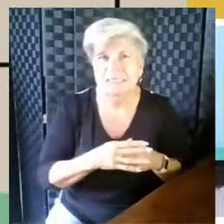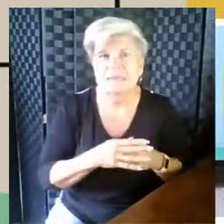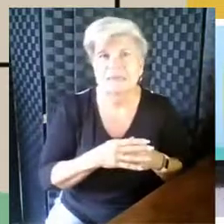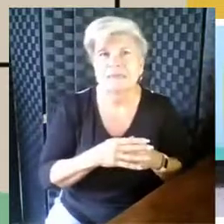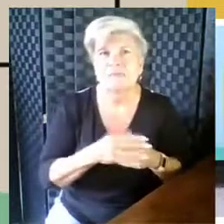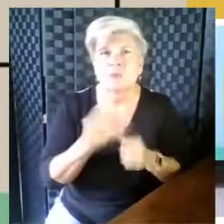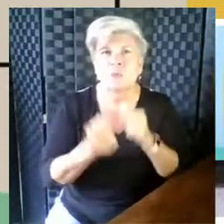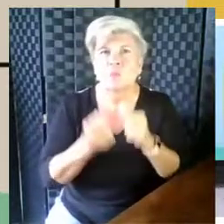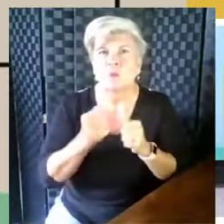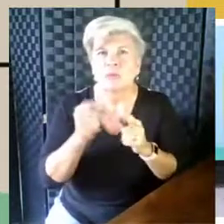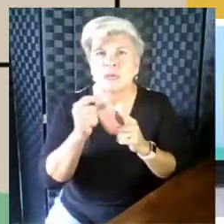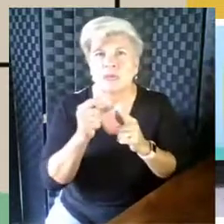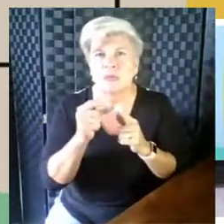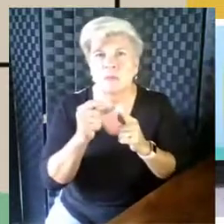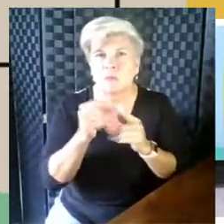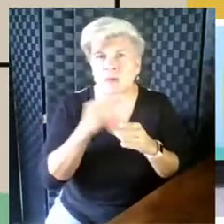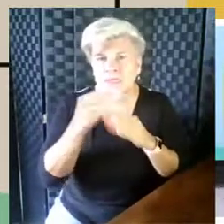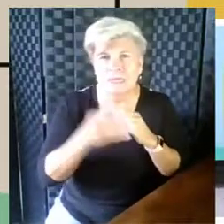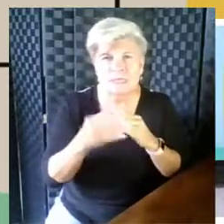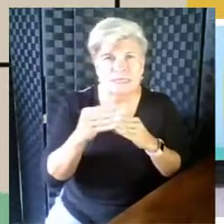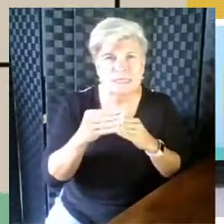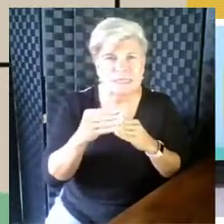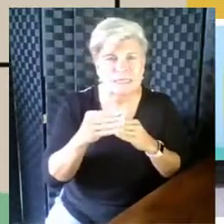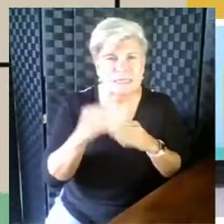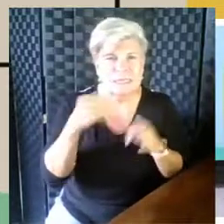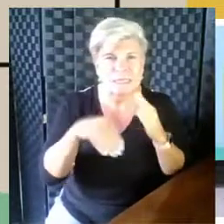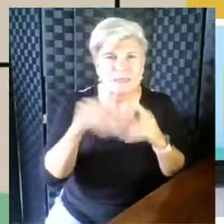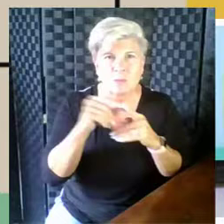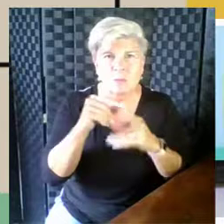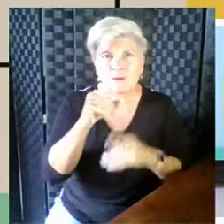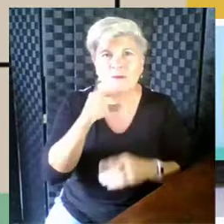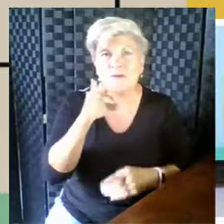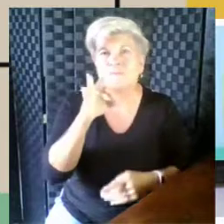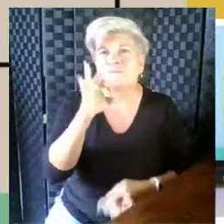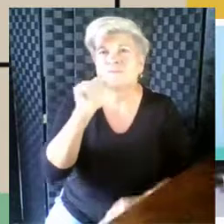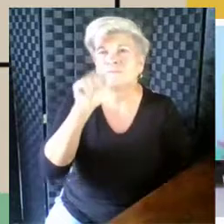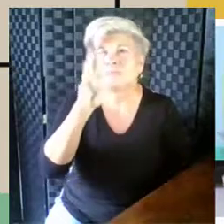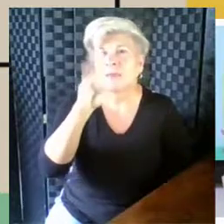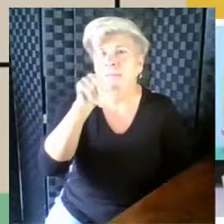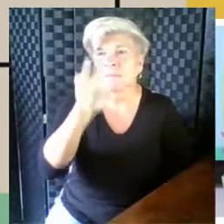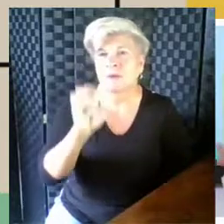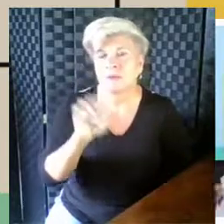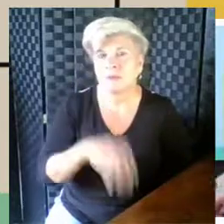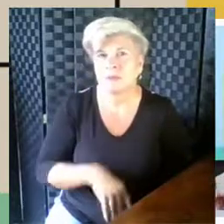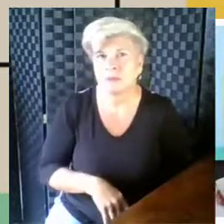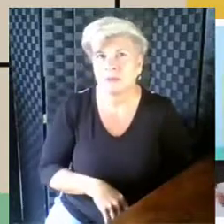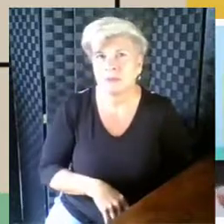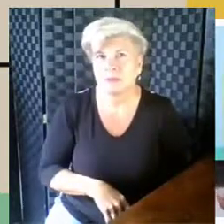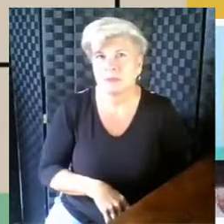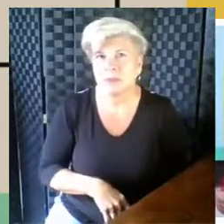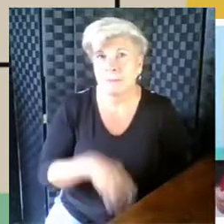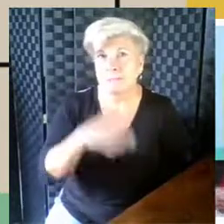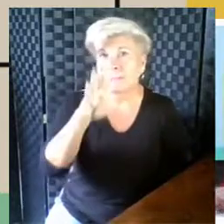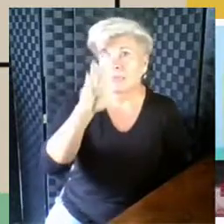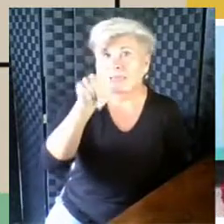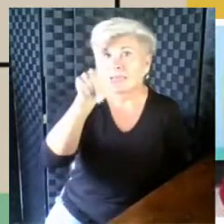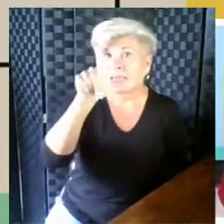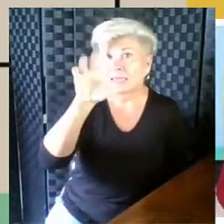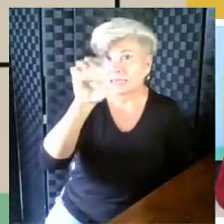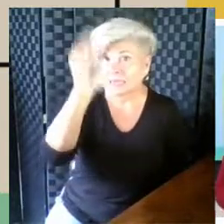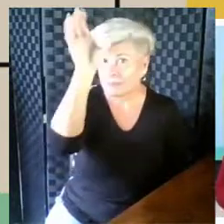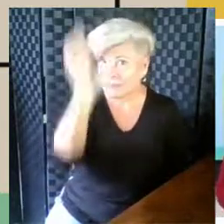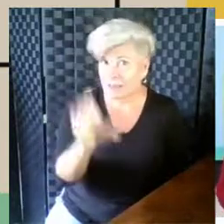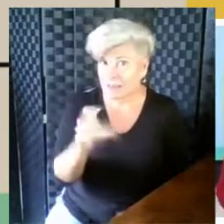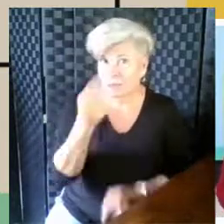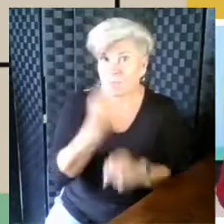Fable. Which word ending do you hear in the word fable? If you said